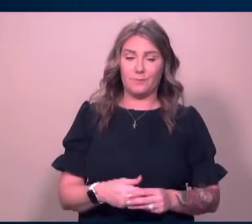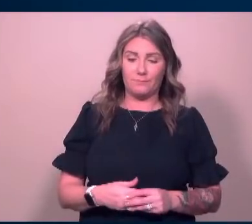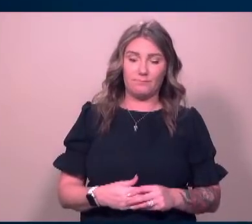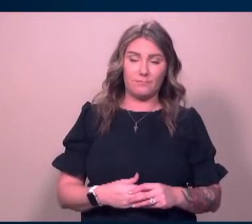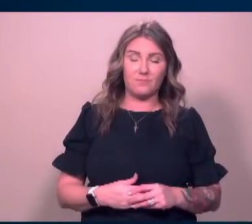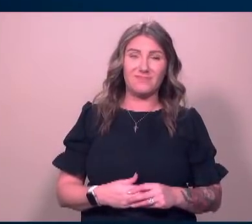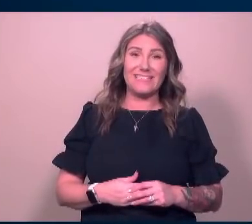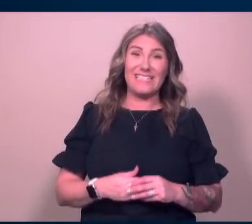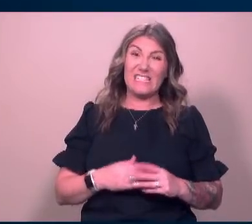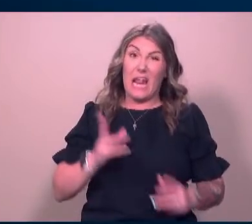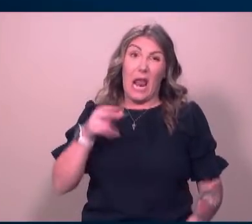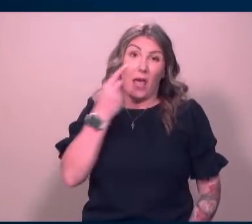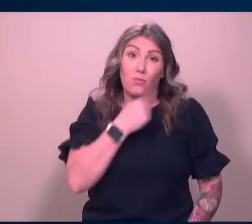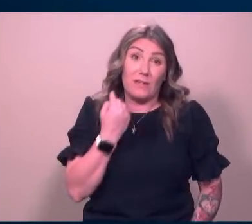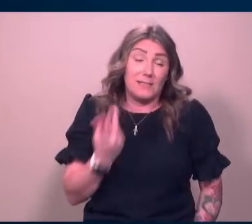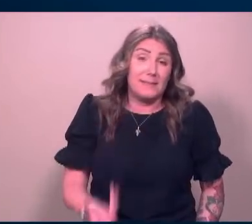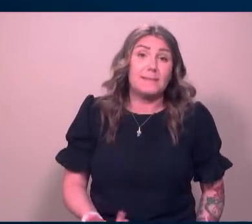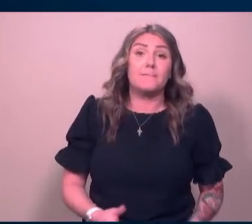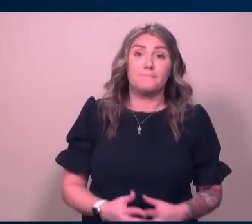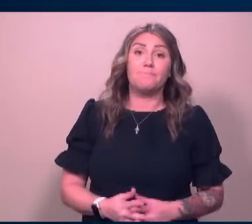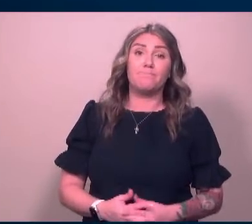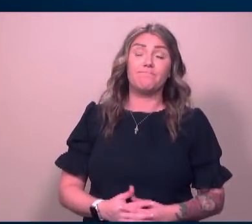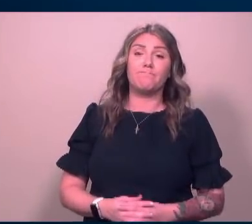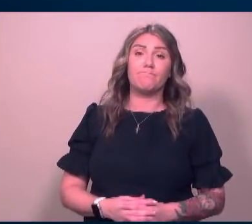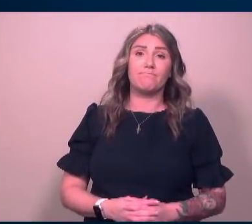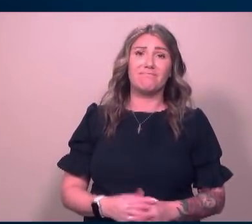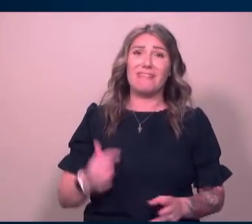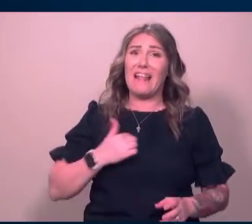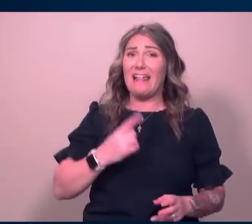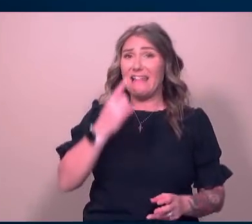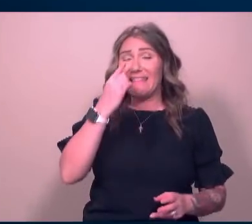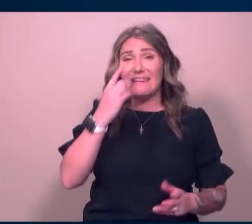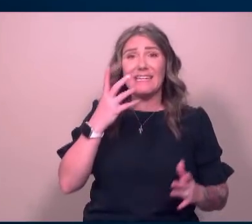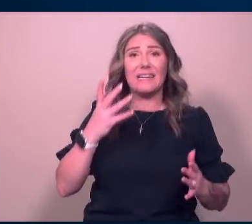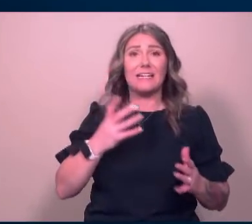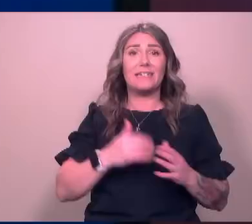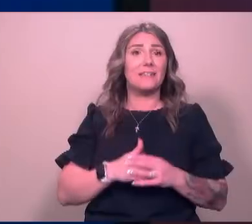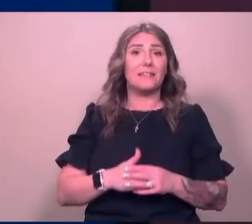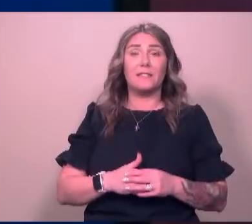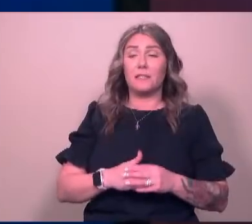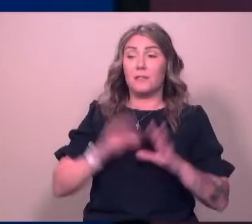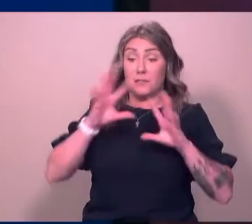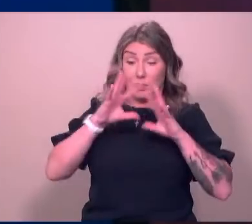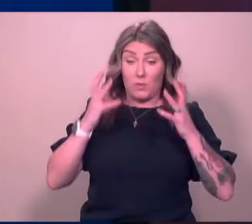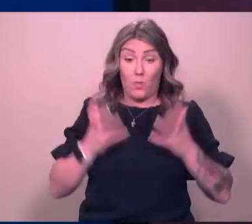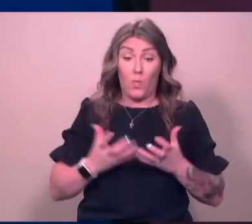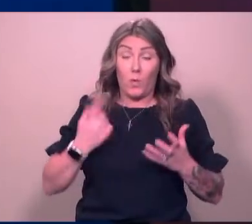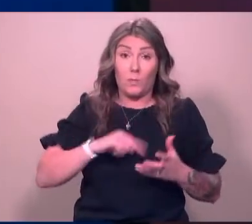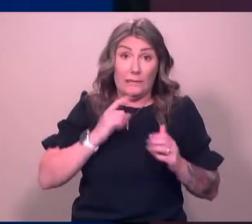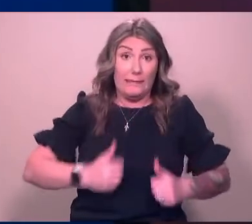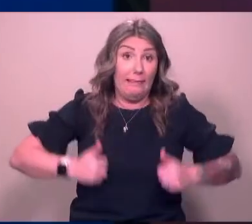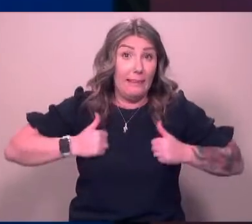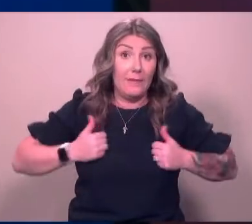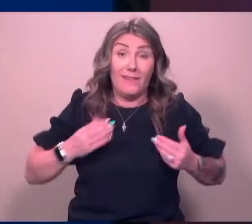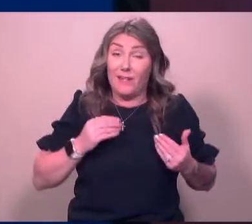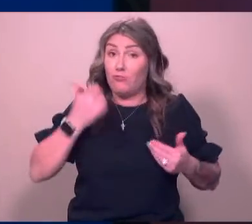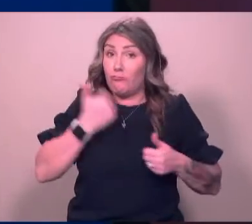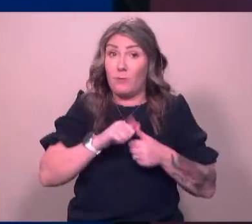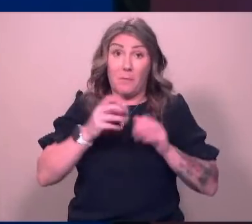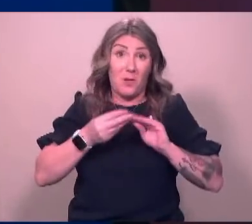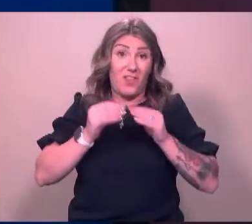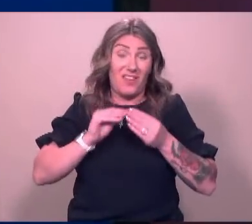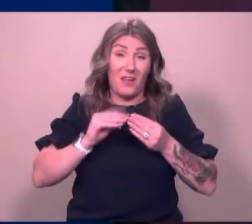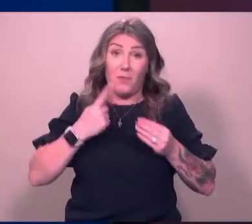put at risk already. Yeah, so I think this is the world we're in, and it's remember the numbers we showed you at the